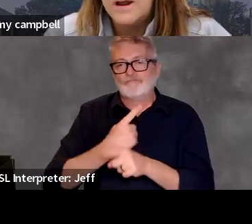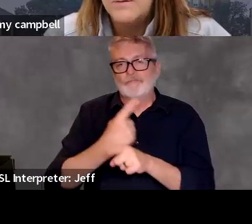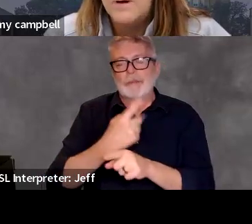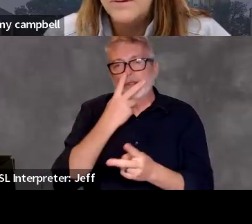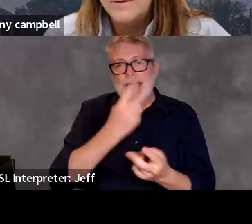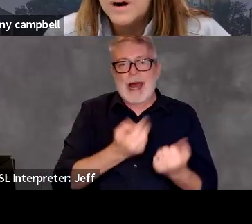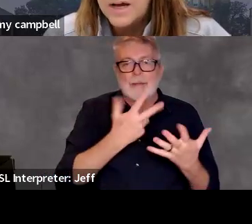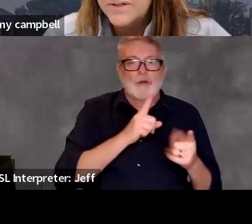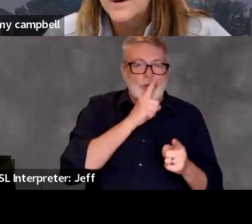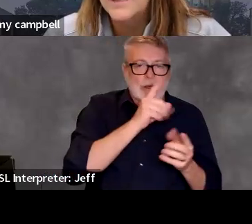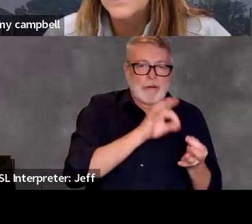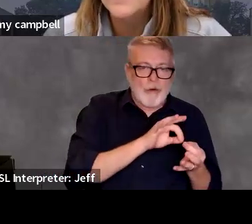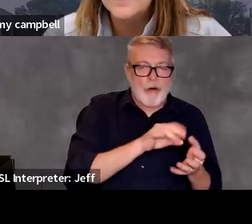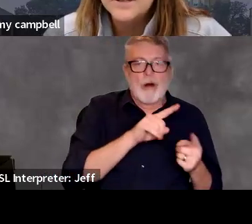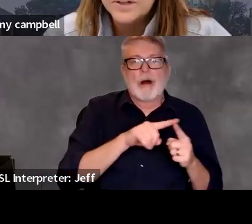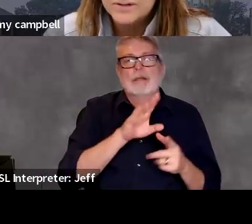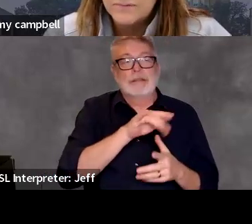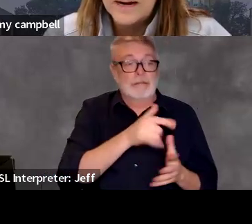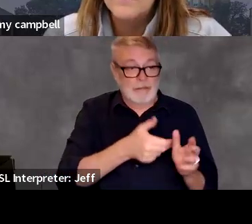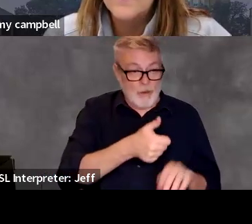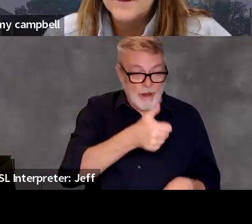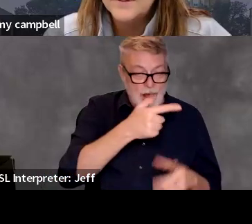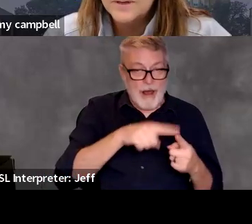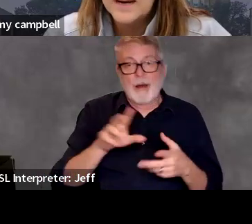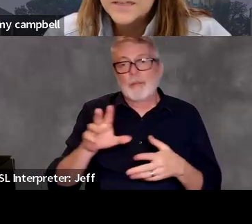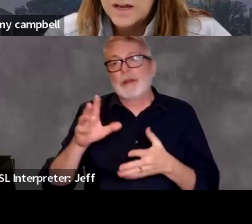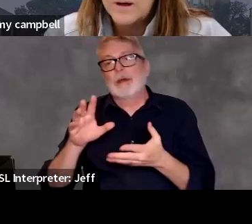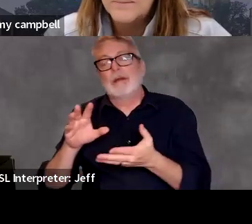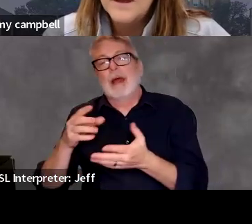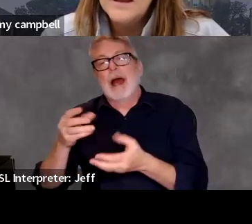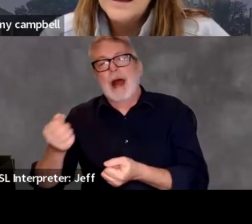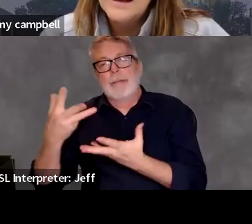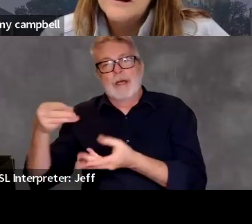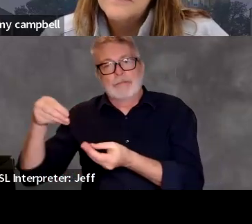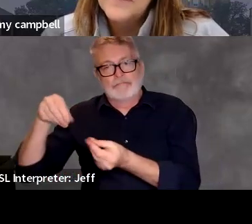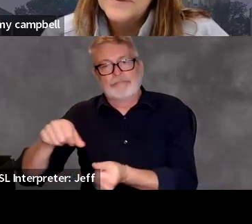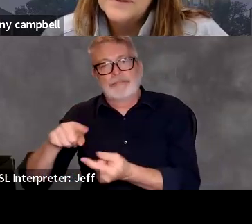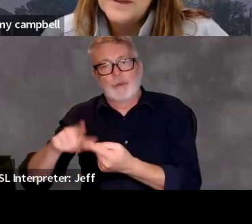costs and whether their costs are going up and should rates go up.